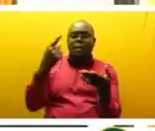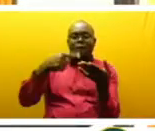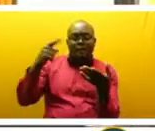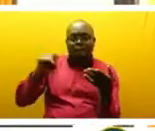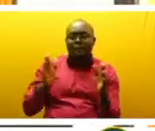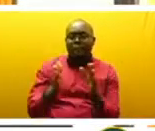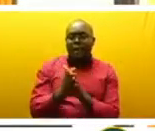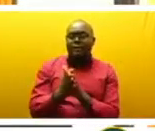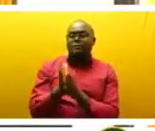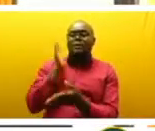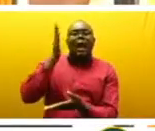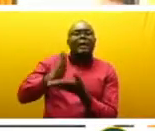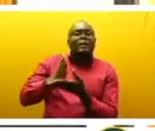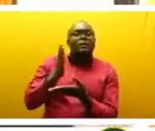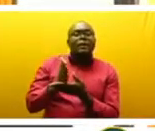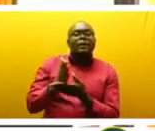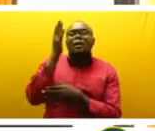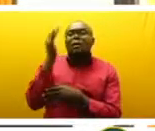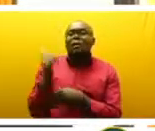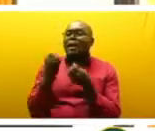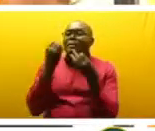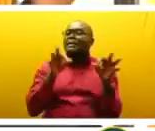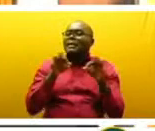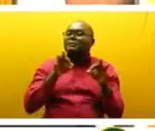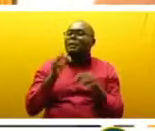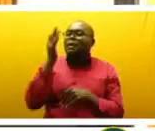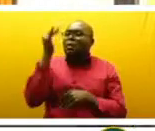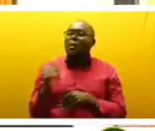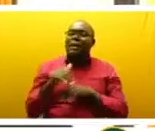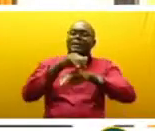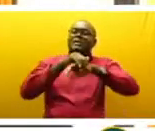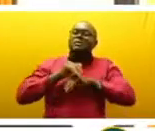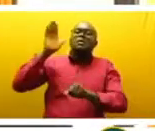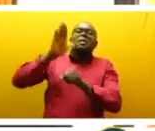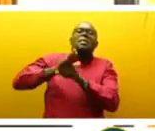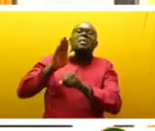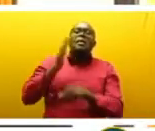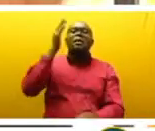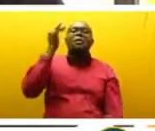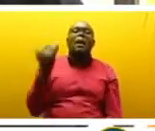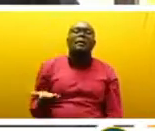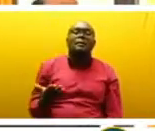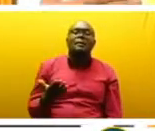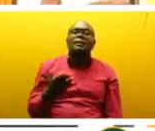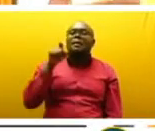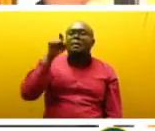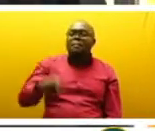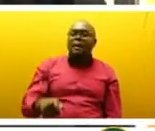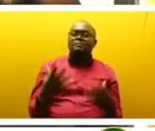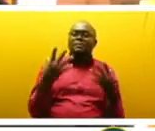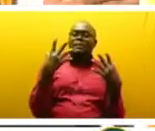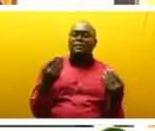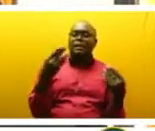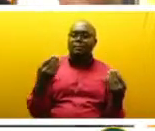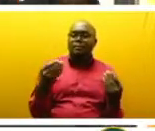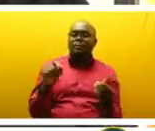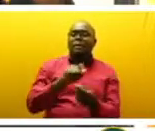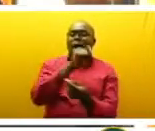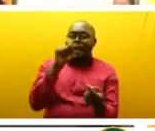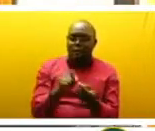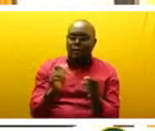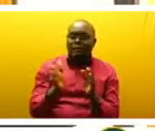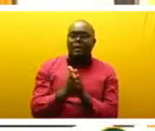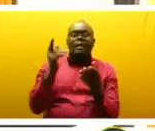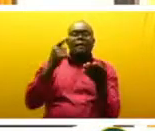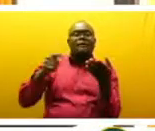and accurate? Why the many explanations? Why the kizungu mingi? It should be simple, accurate, and